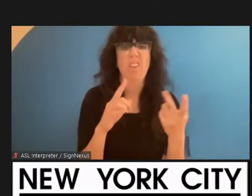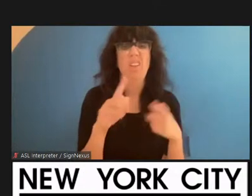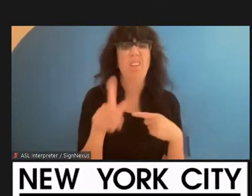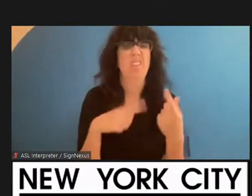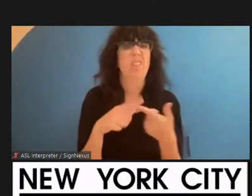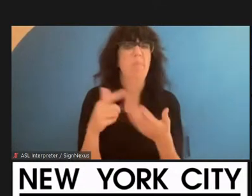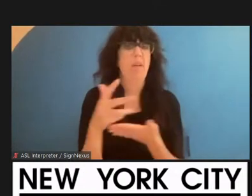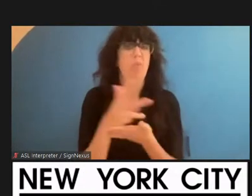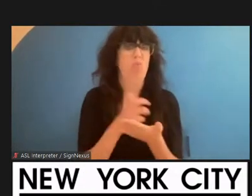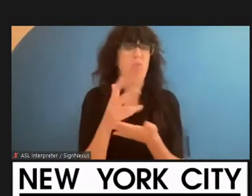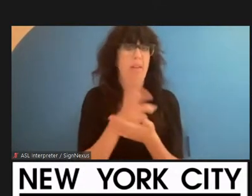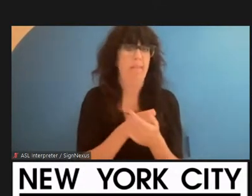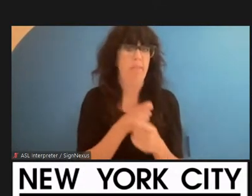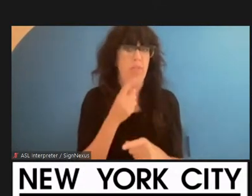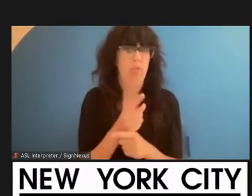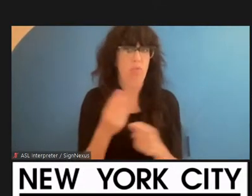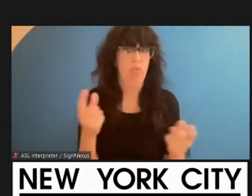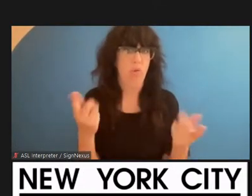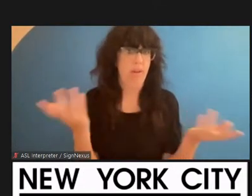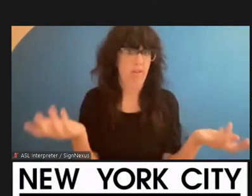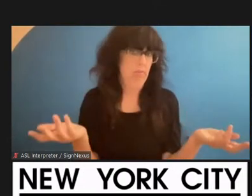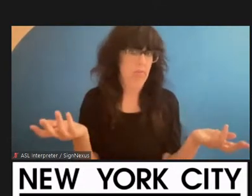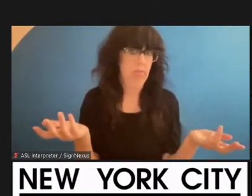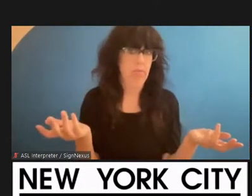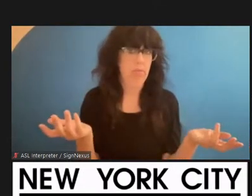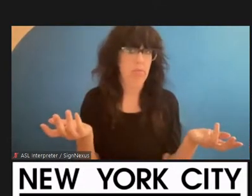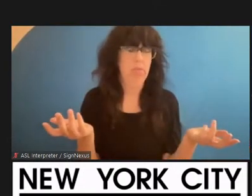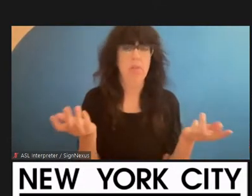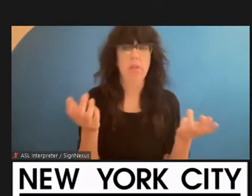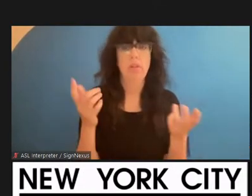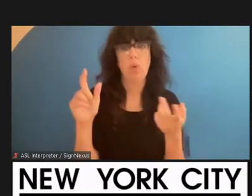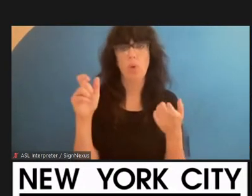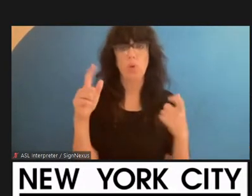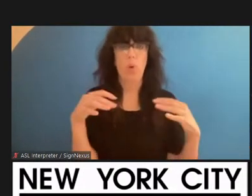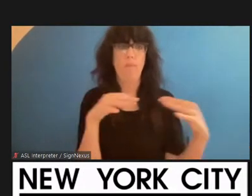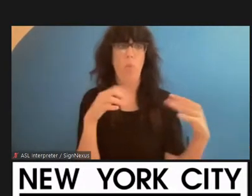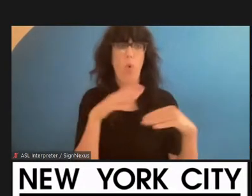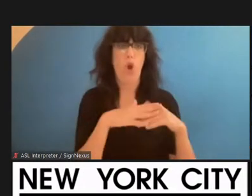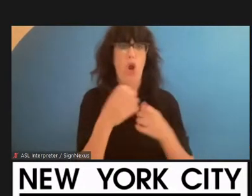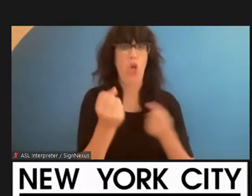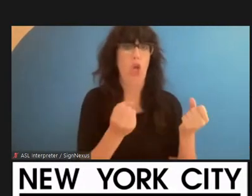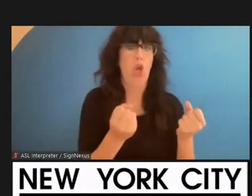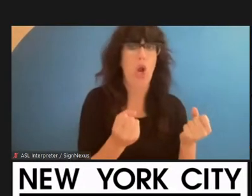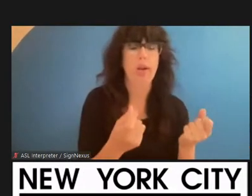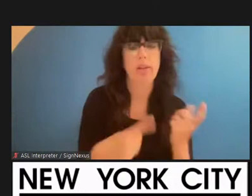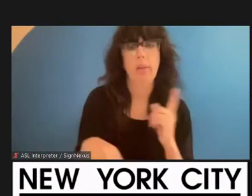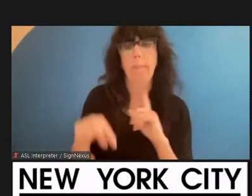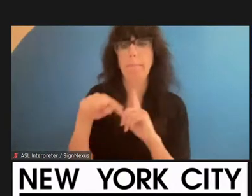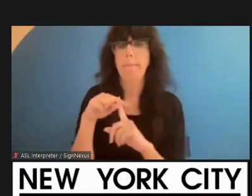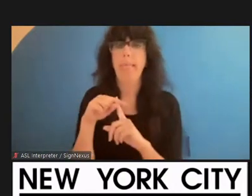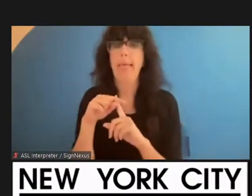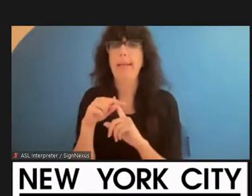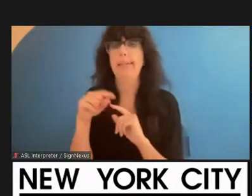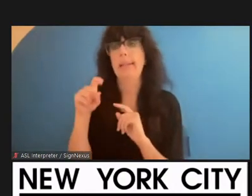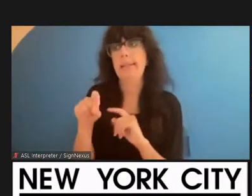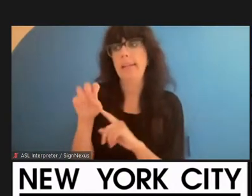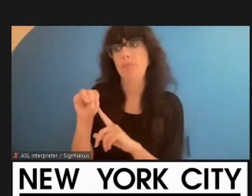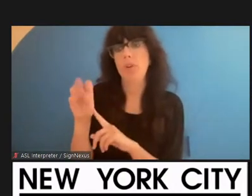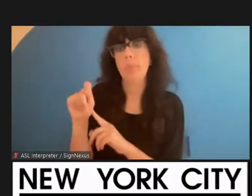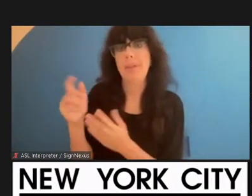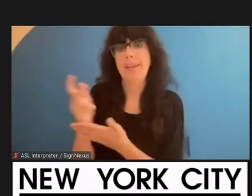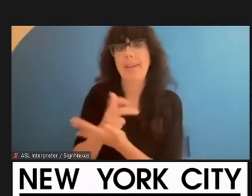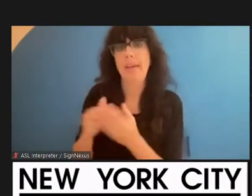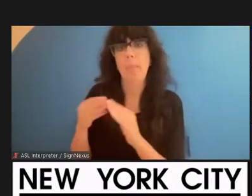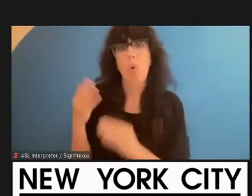be honest right there's always been this uh war on cars approach but there's always also been a need by the mta to get more resources and